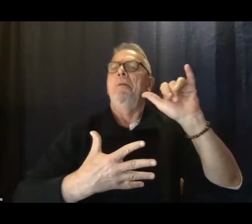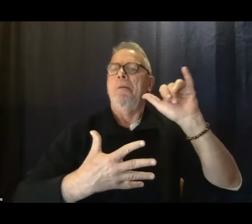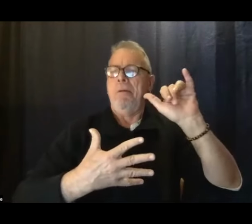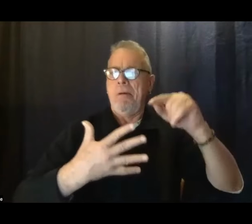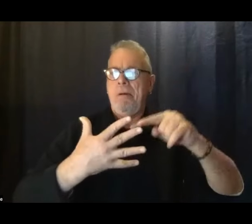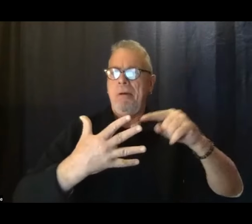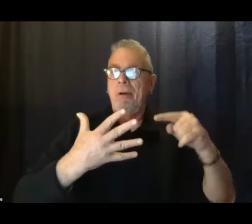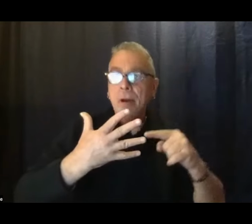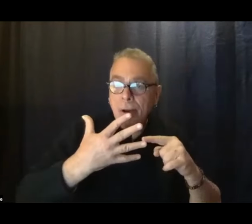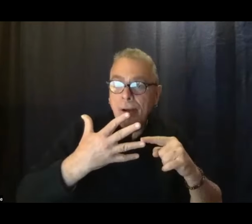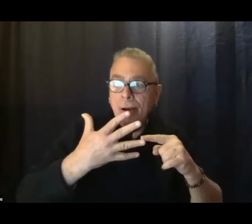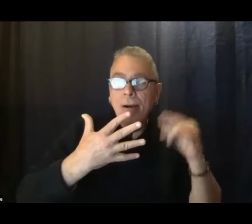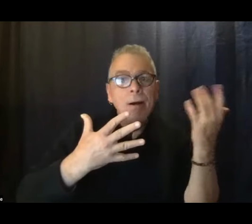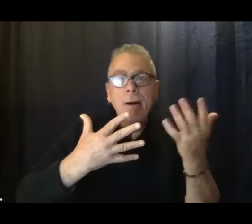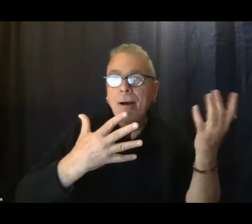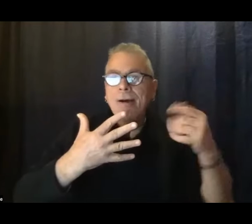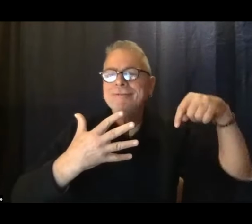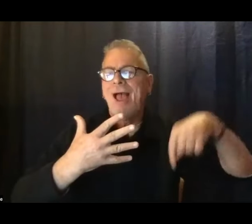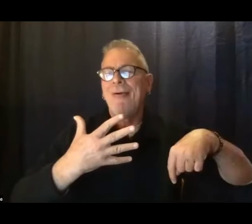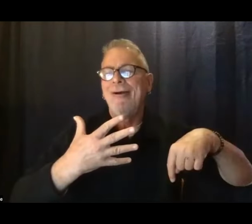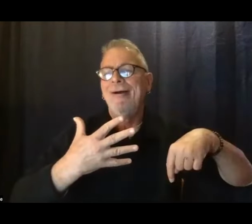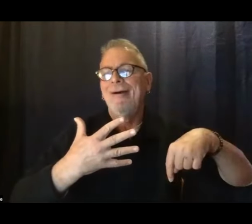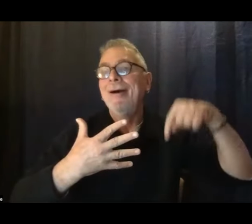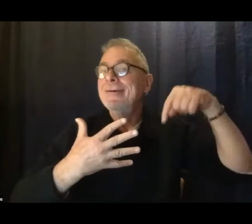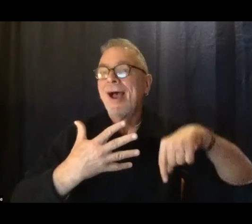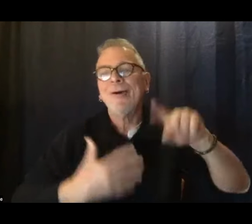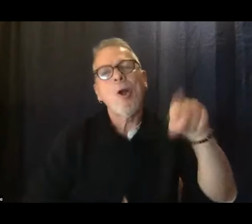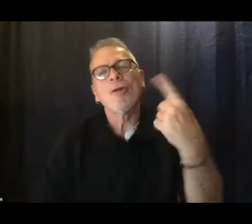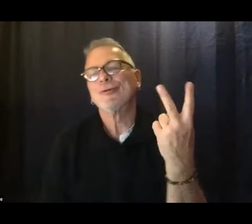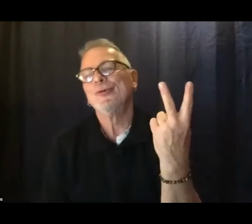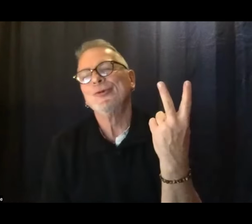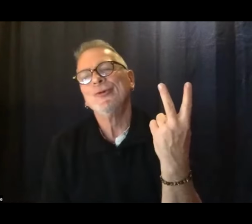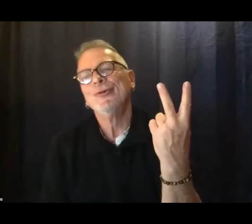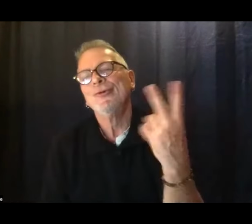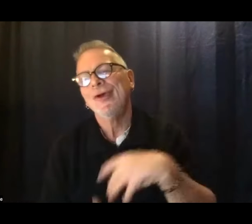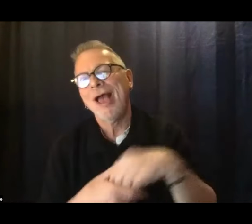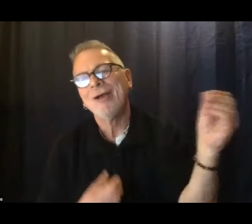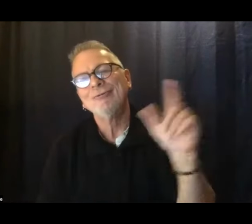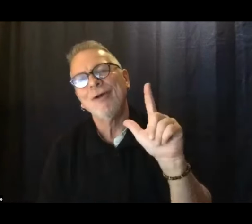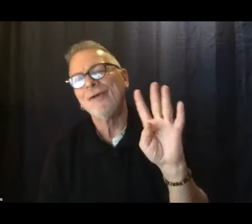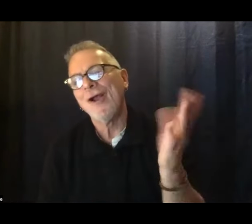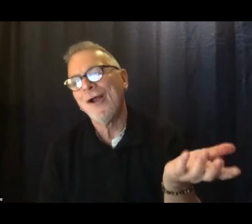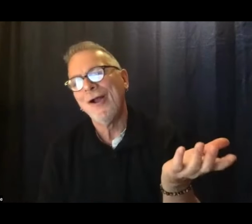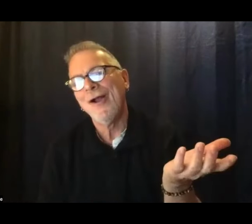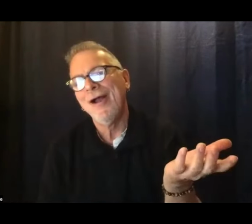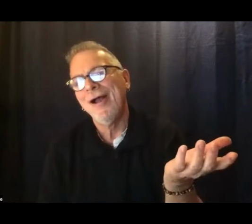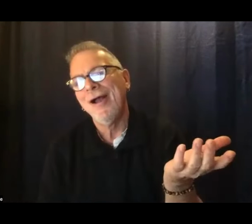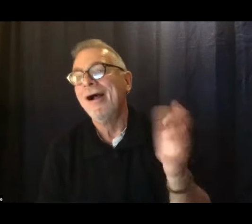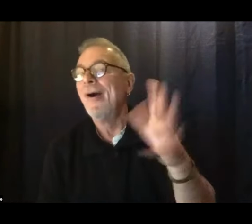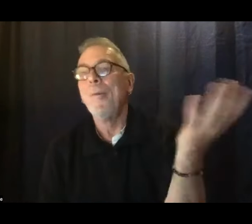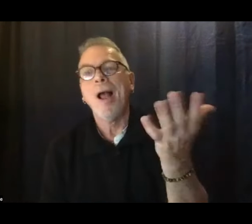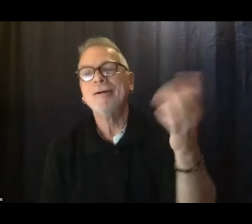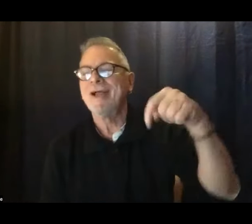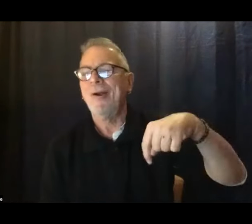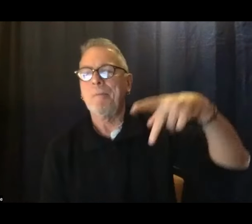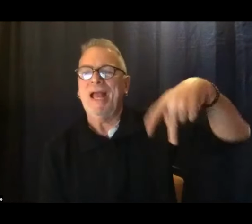Third grouping is the up. And now we've got down. And there's only two. 2